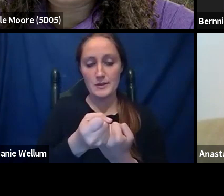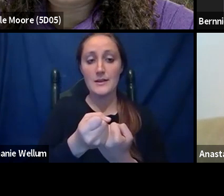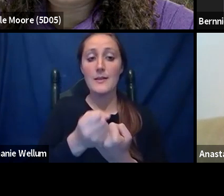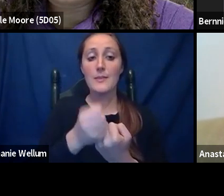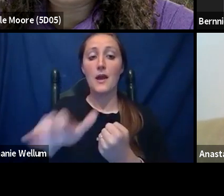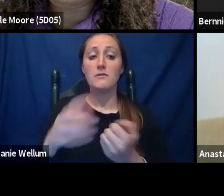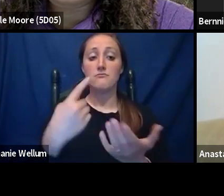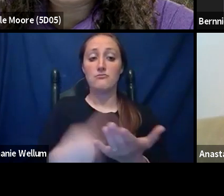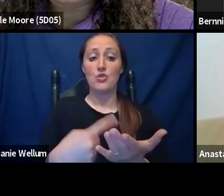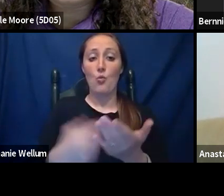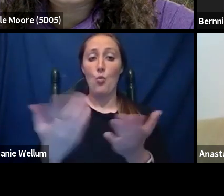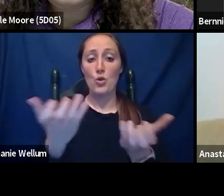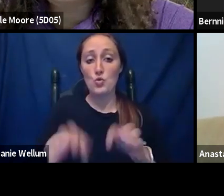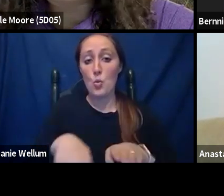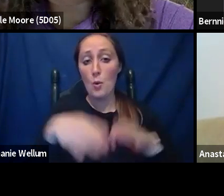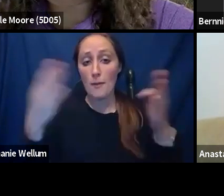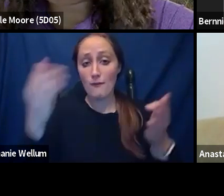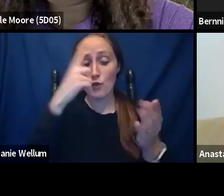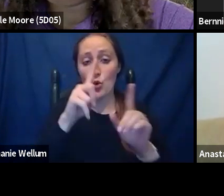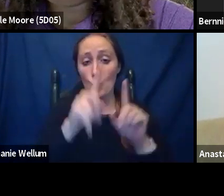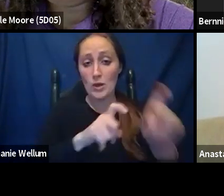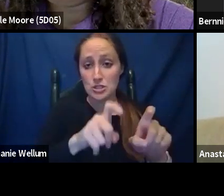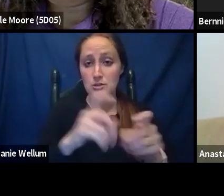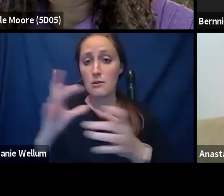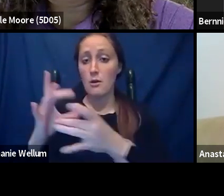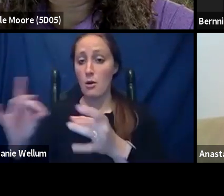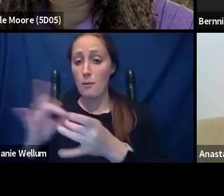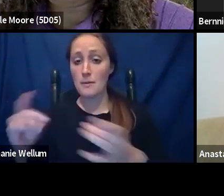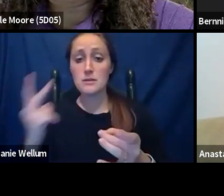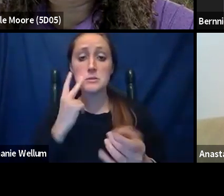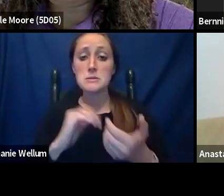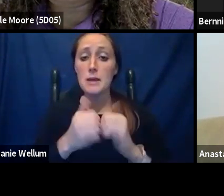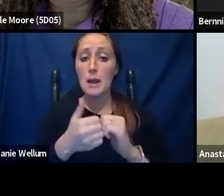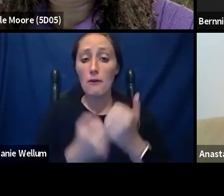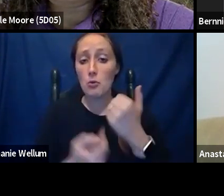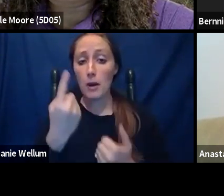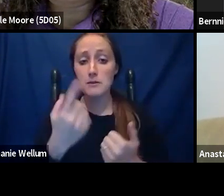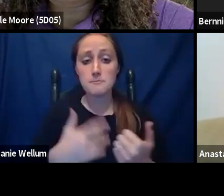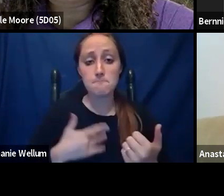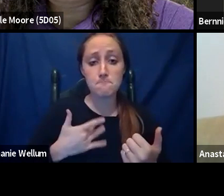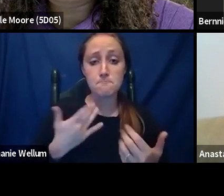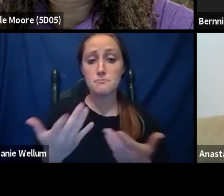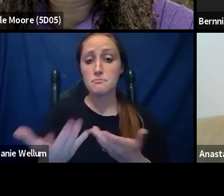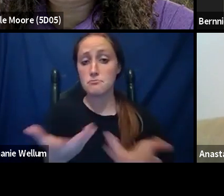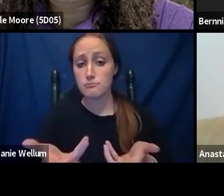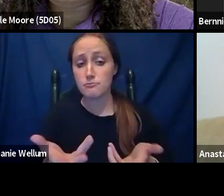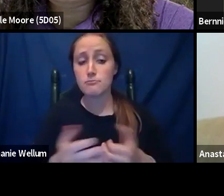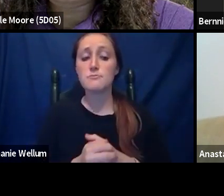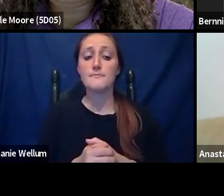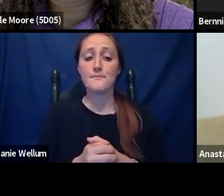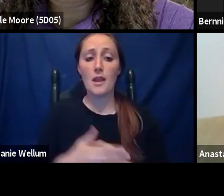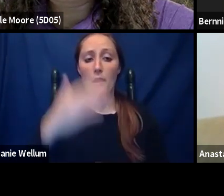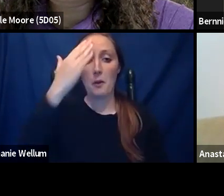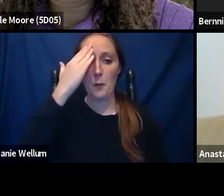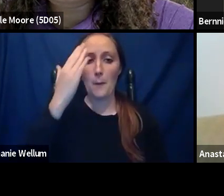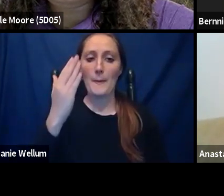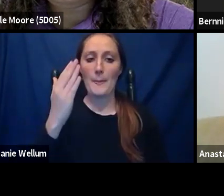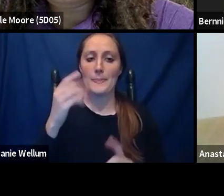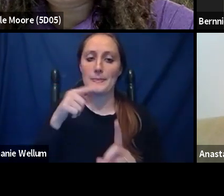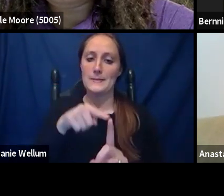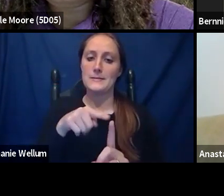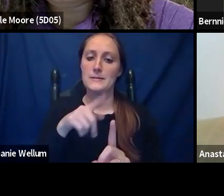open this up for questions and other comments to see how everyone is exactly feeling about this. I know that this is something that I'm